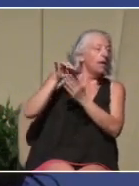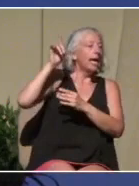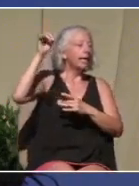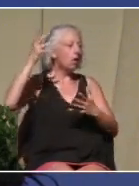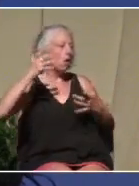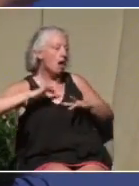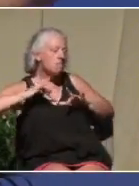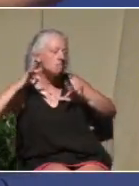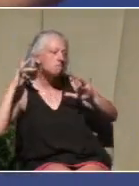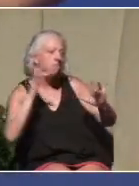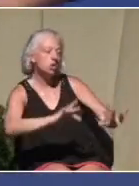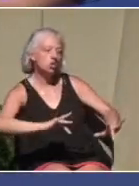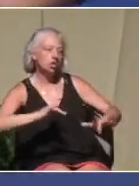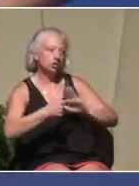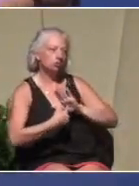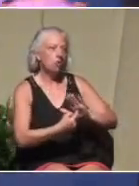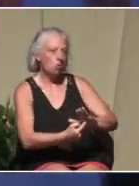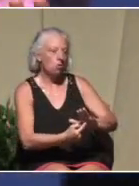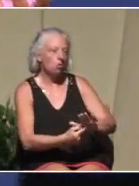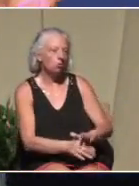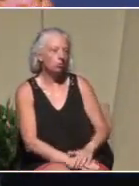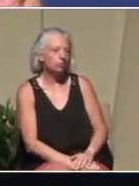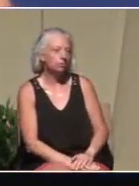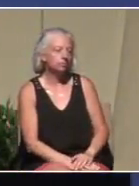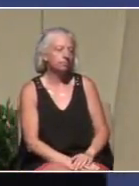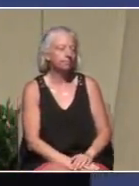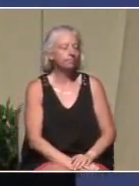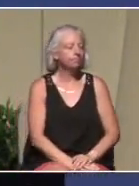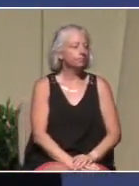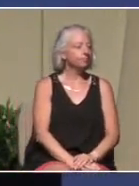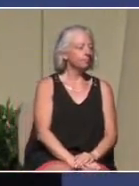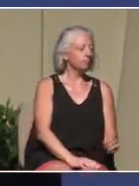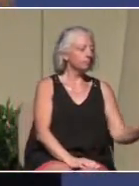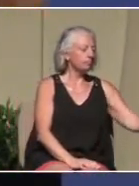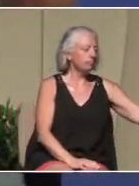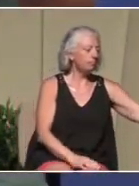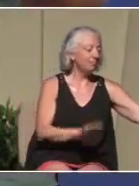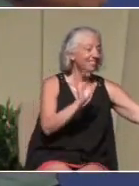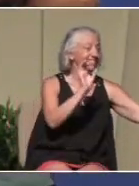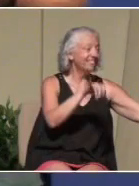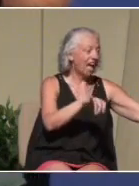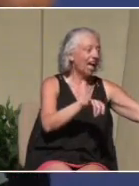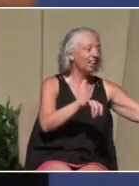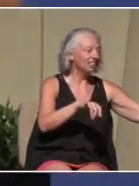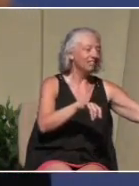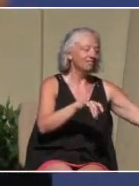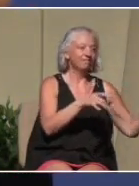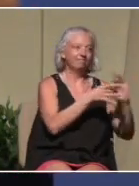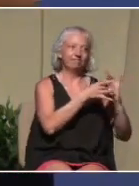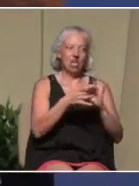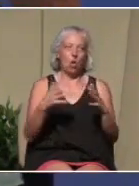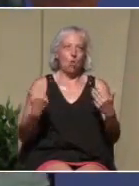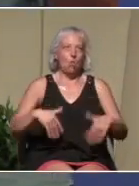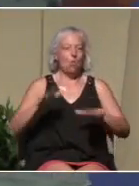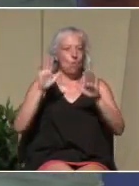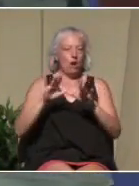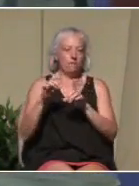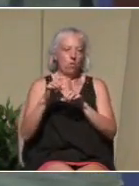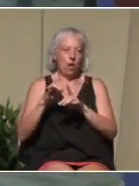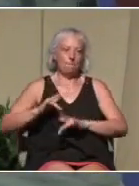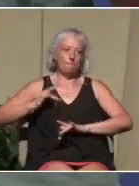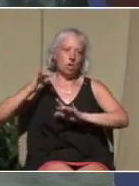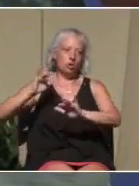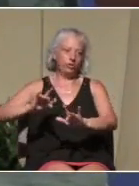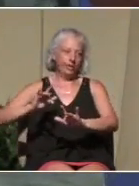And that's the rest of the story about this wonderful word, mercy. It's a very